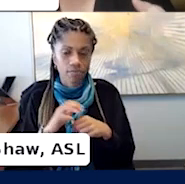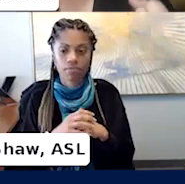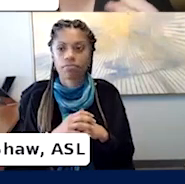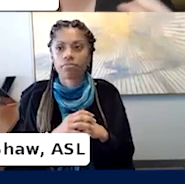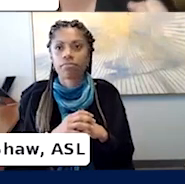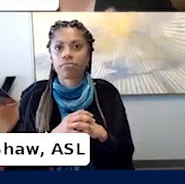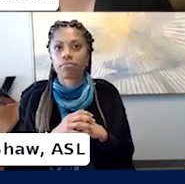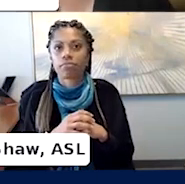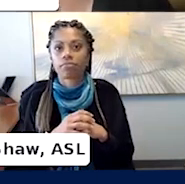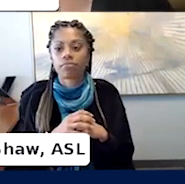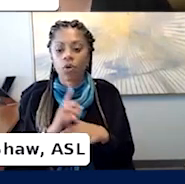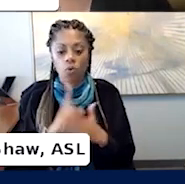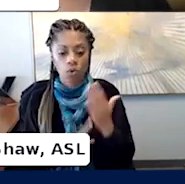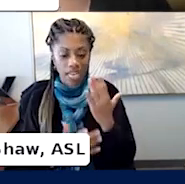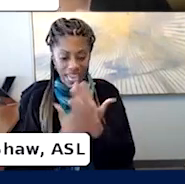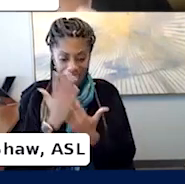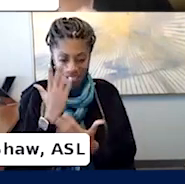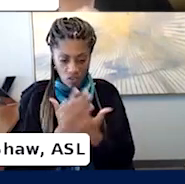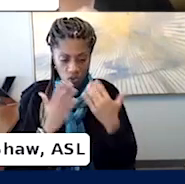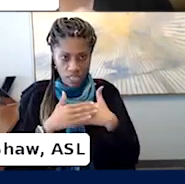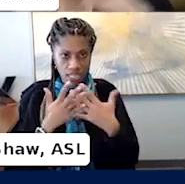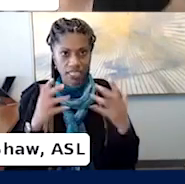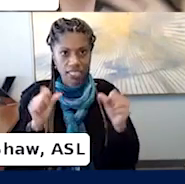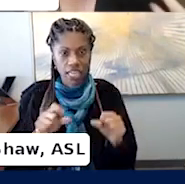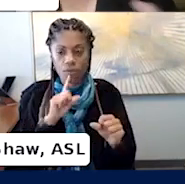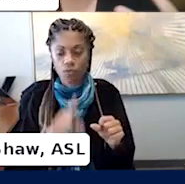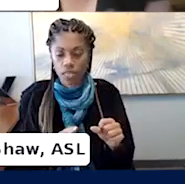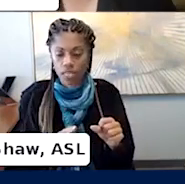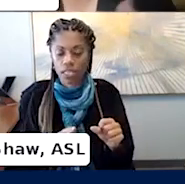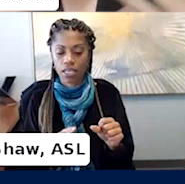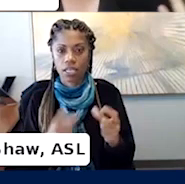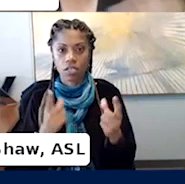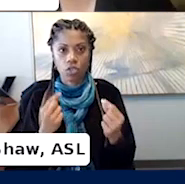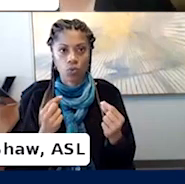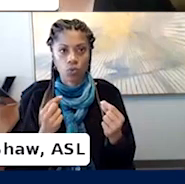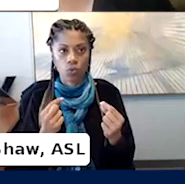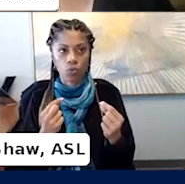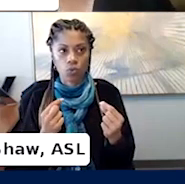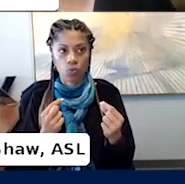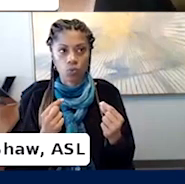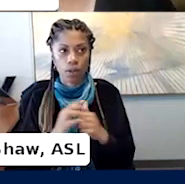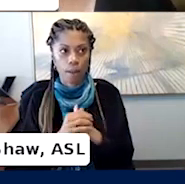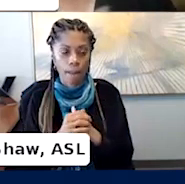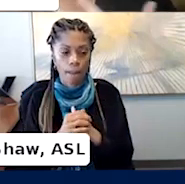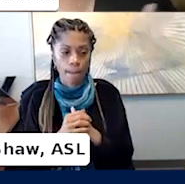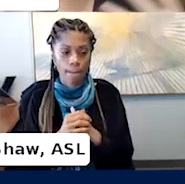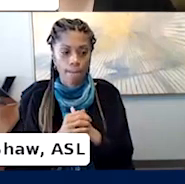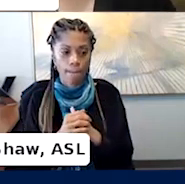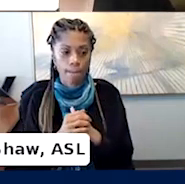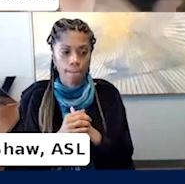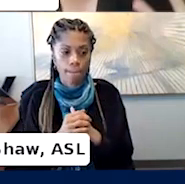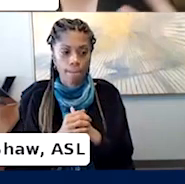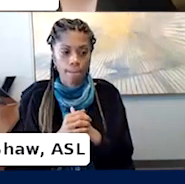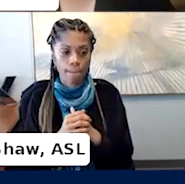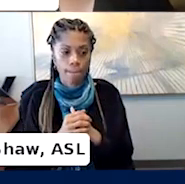really hands-on things that we can hold on to that help ensure this sort of this practice of